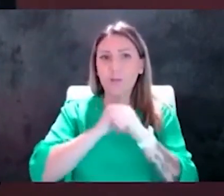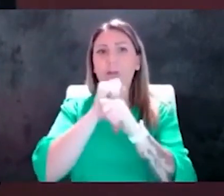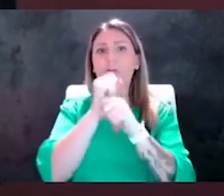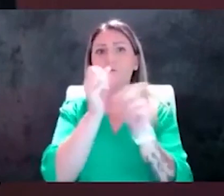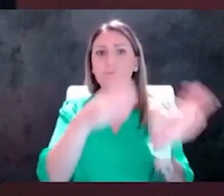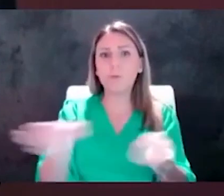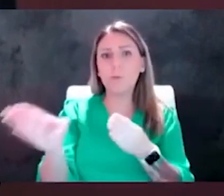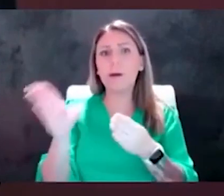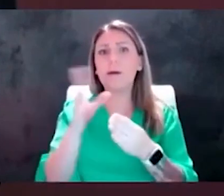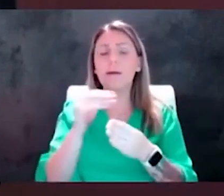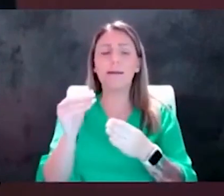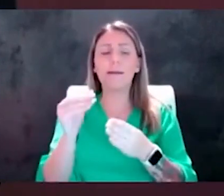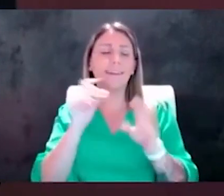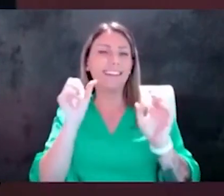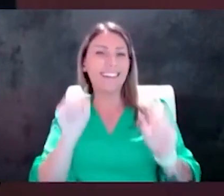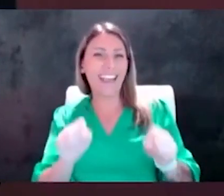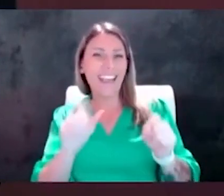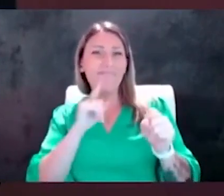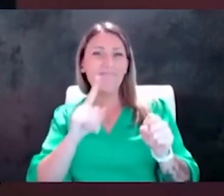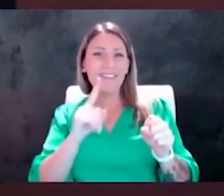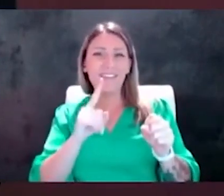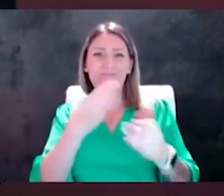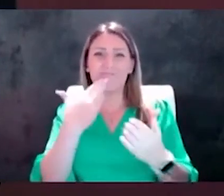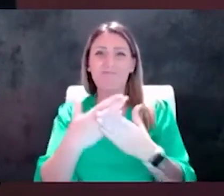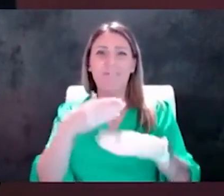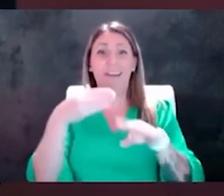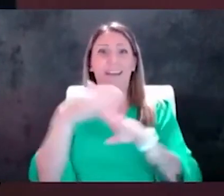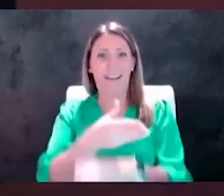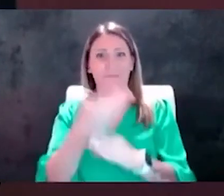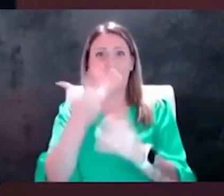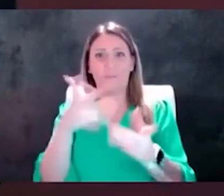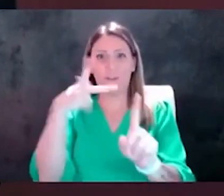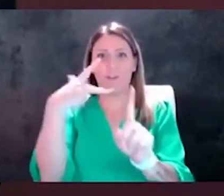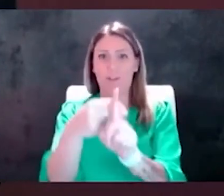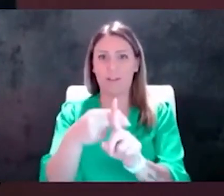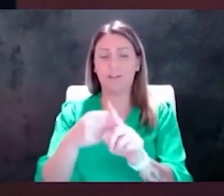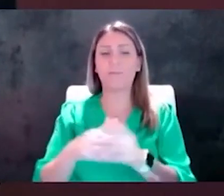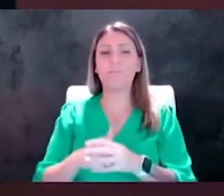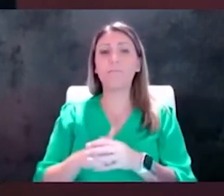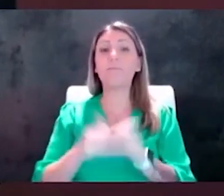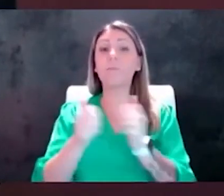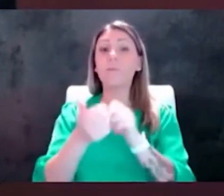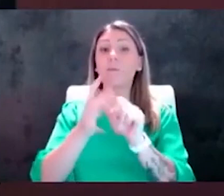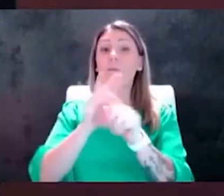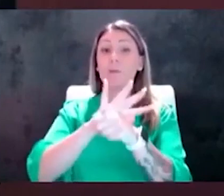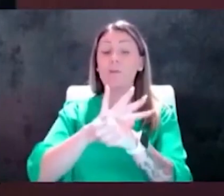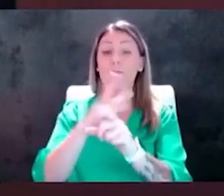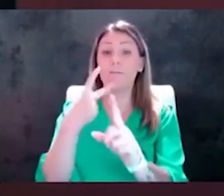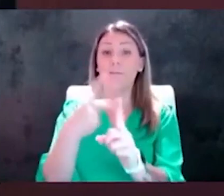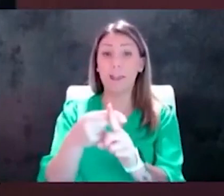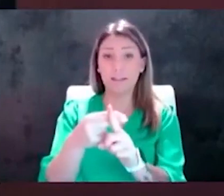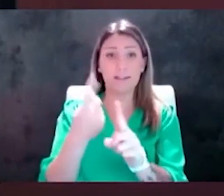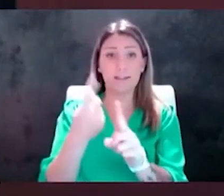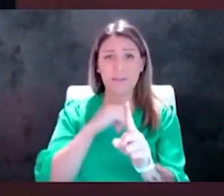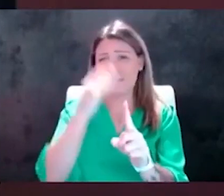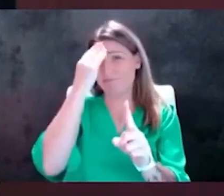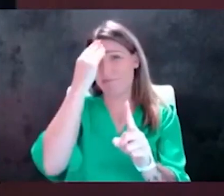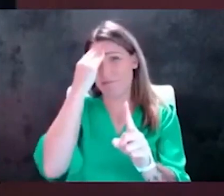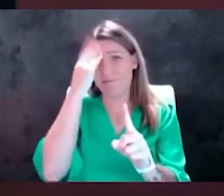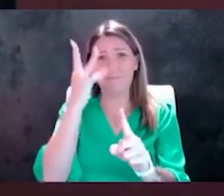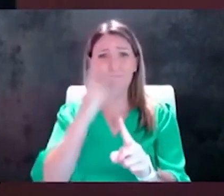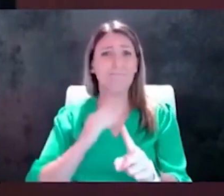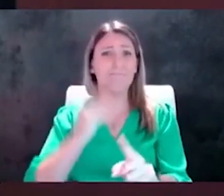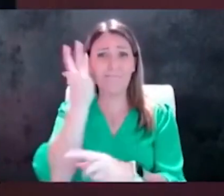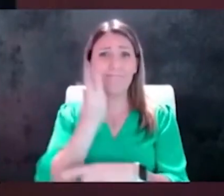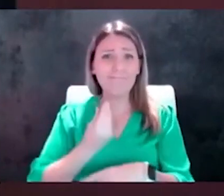the vaccination. So, but it's something that we're pretty good at by now with the COVID vaccines, and I think it's